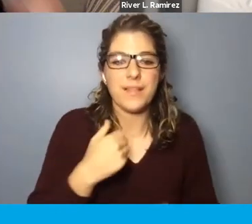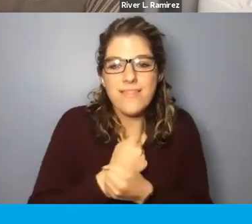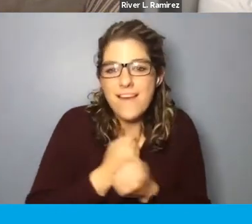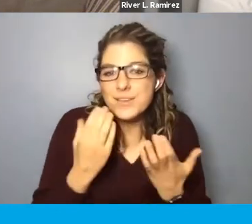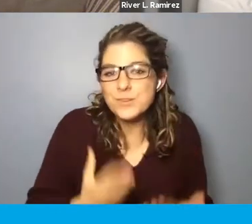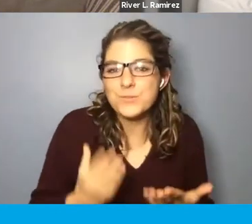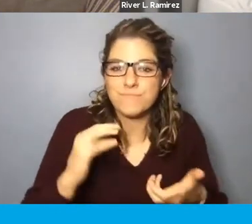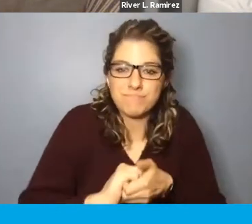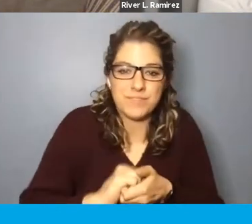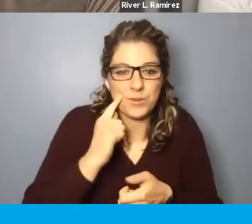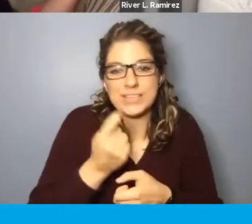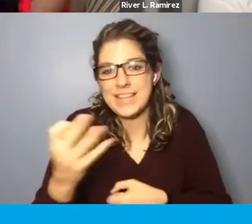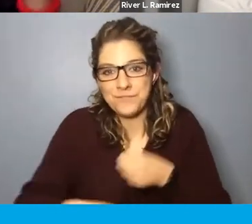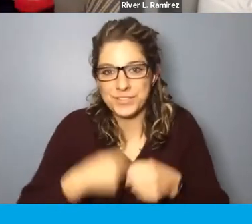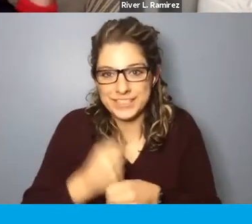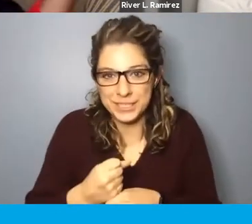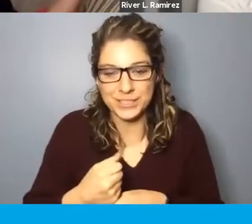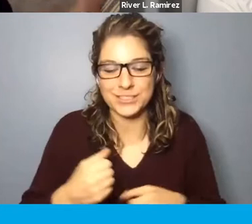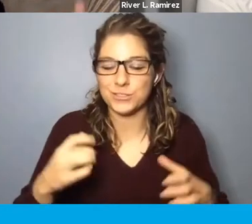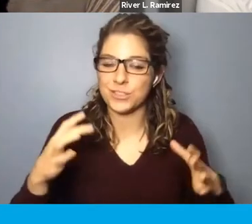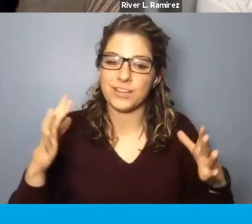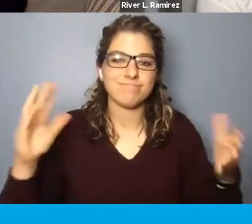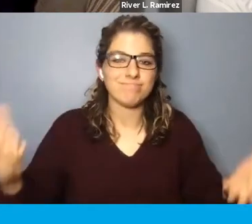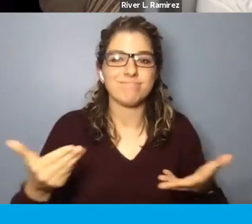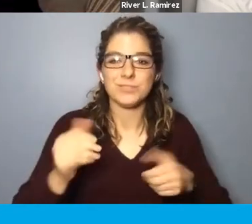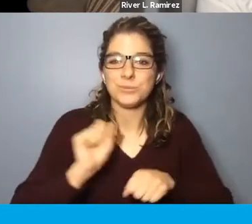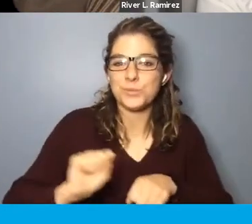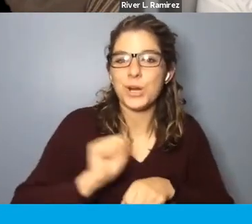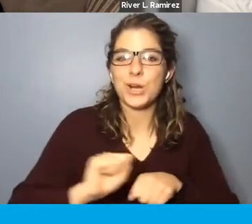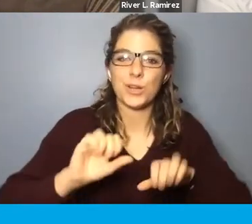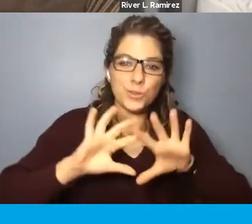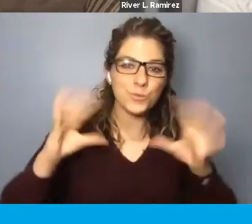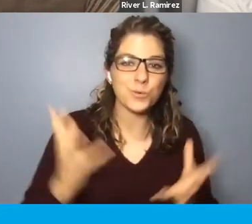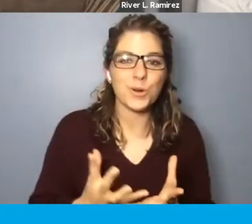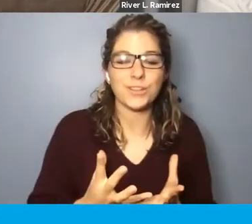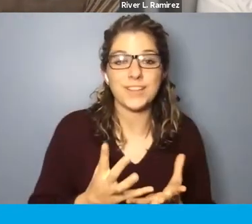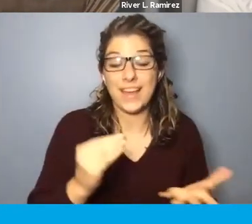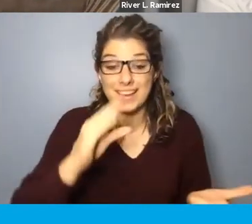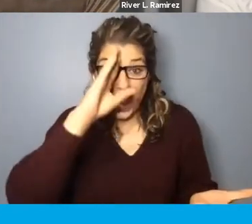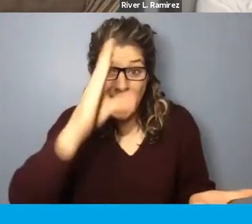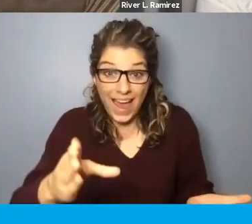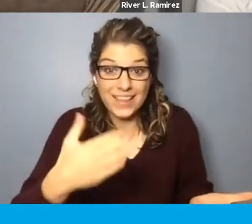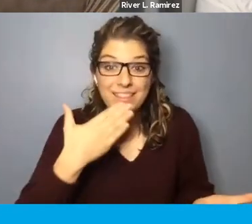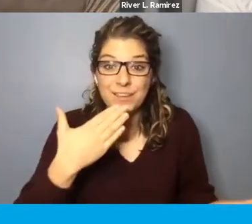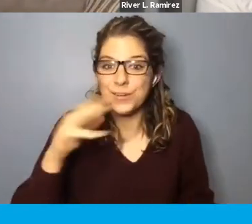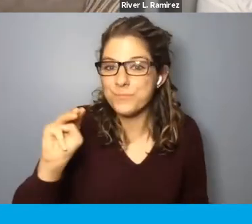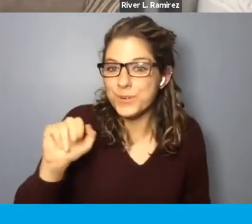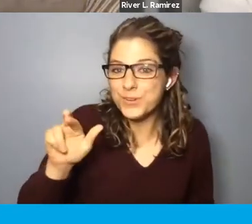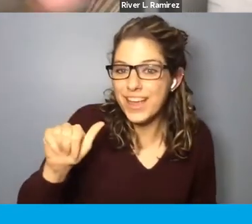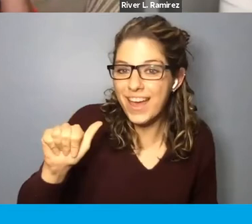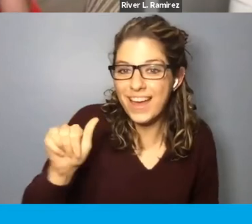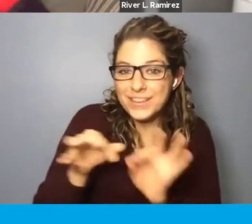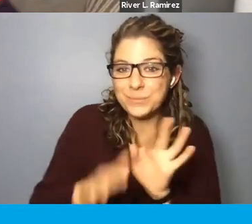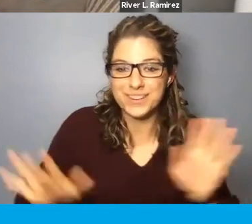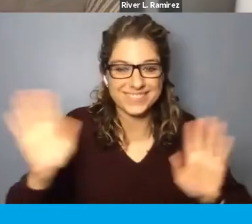collaborating with you for a number of years. And so I'm really just welcome to this work into the world. And yeah, hi, and thank you to Maria, our ASL